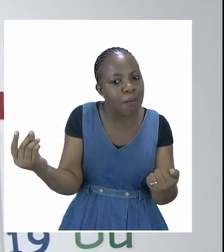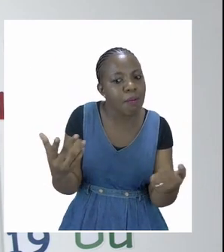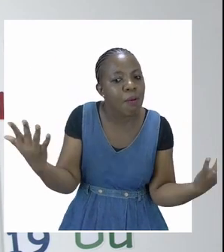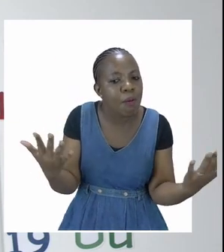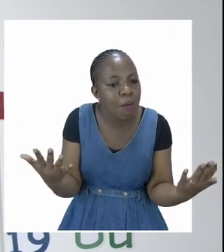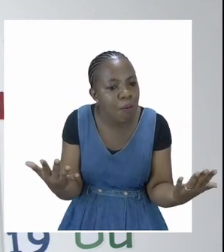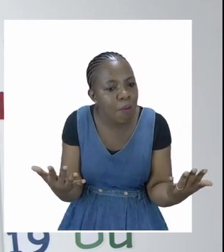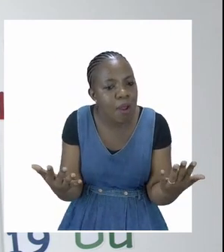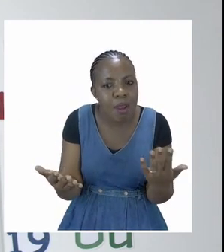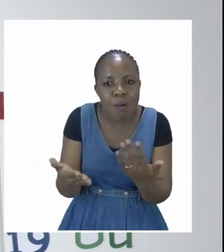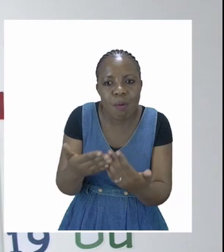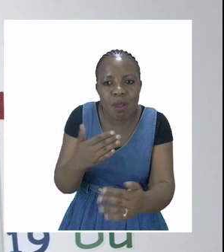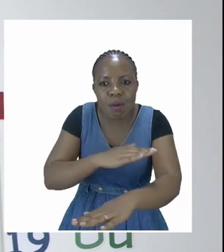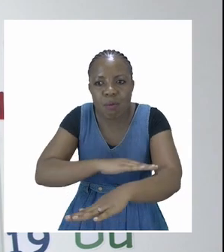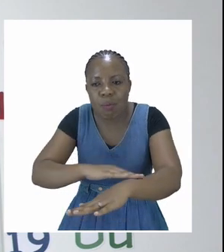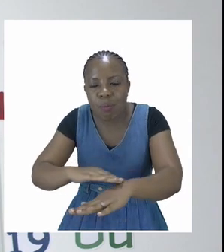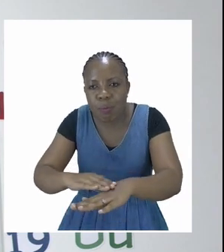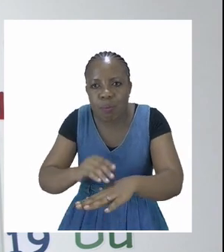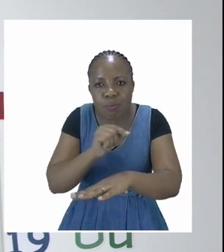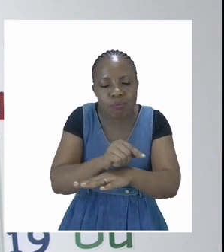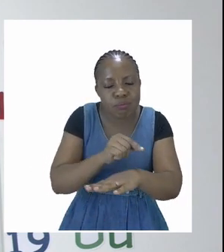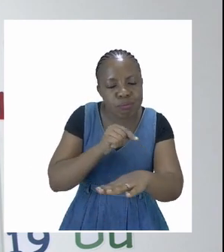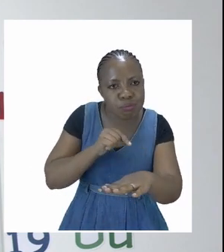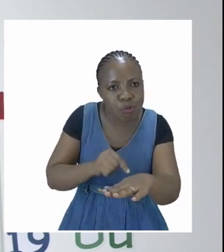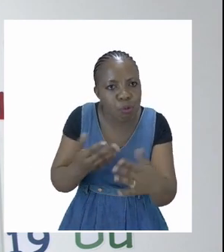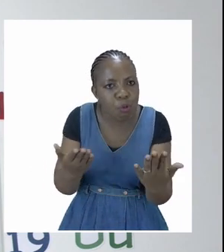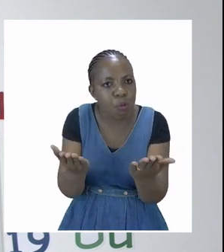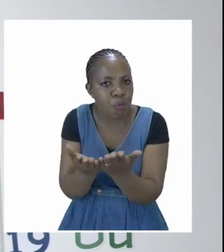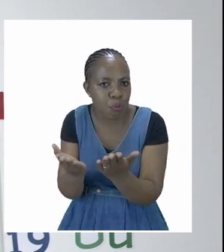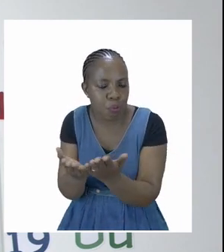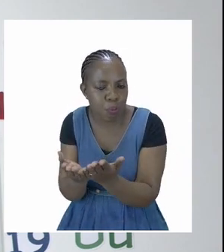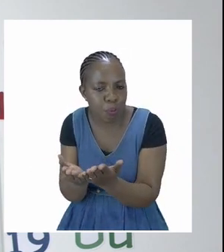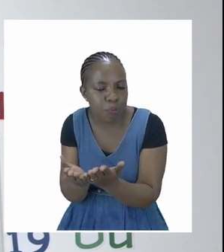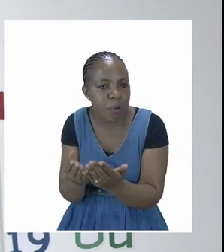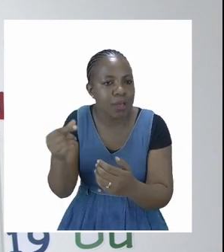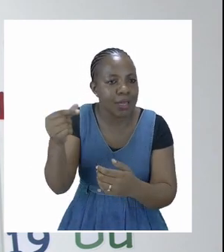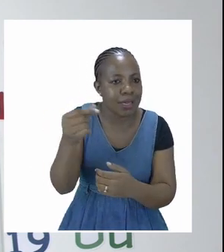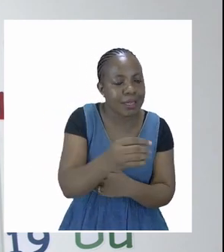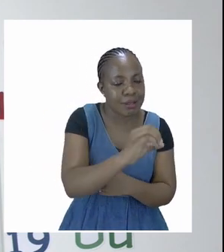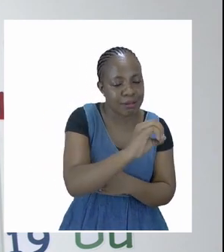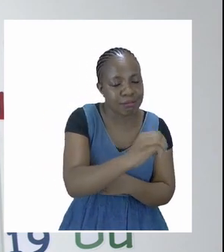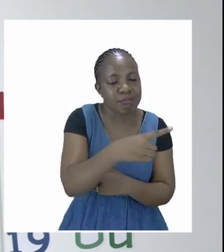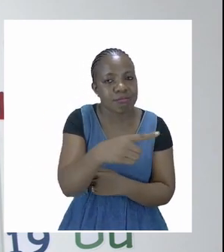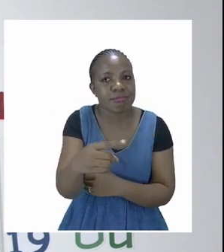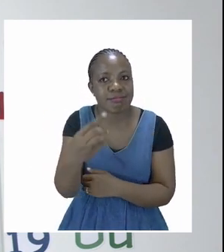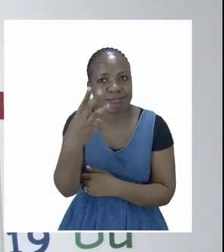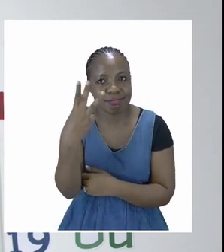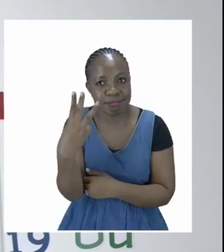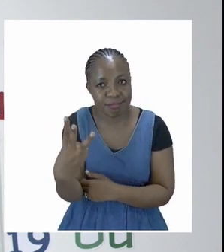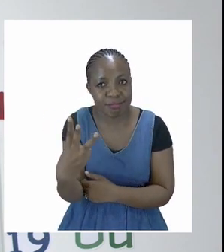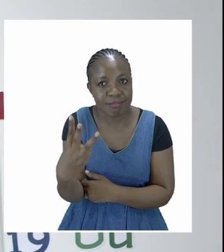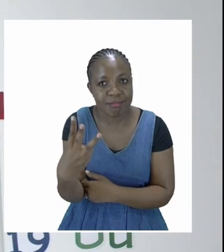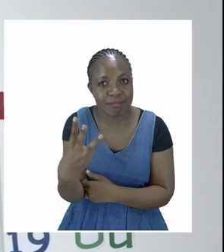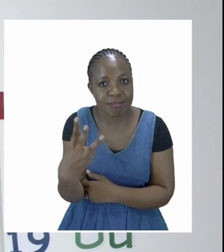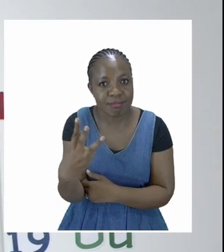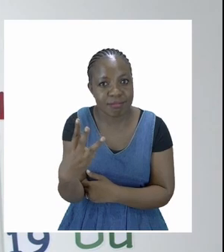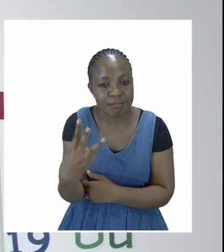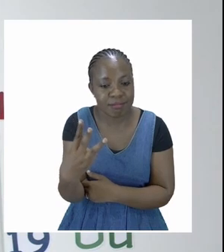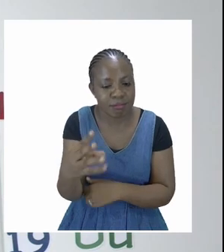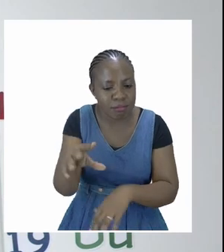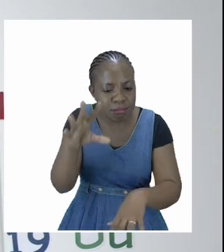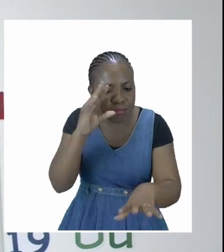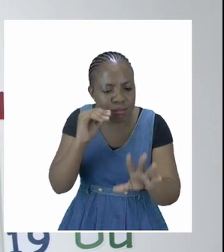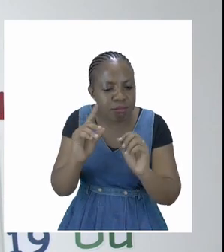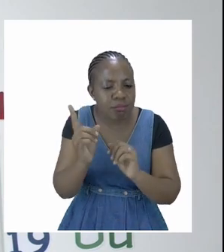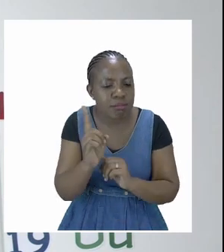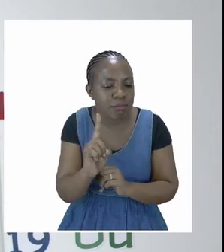to Thursday for pre-primary up until grade 3. The lessons are for listening